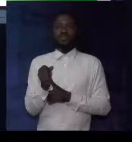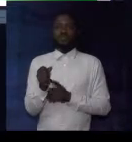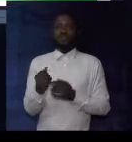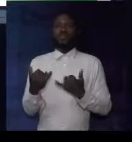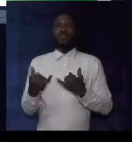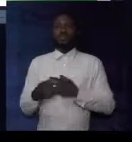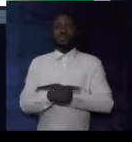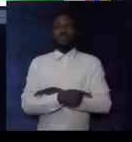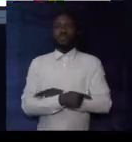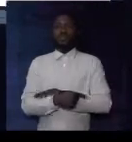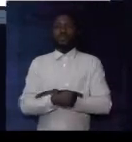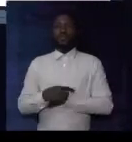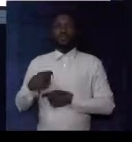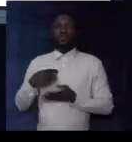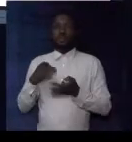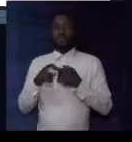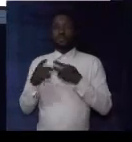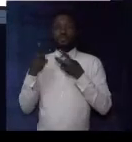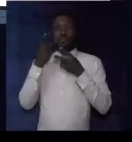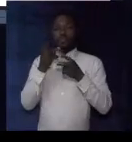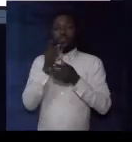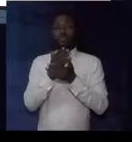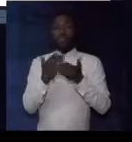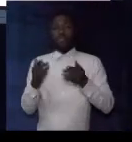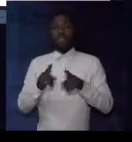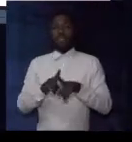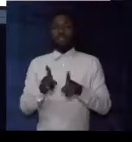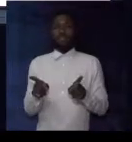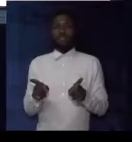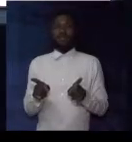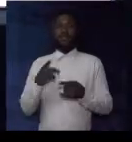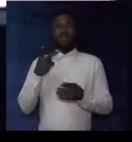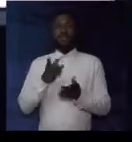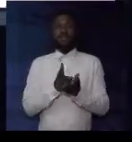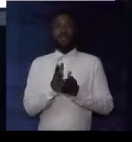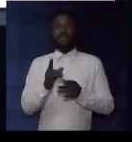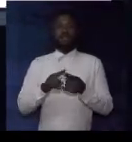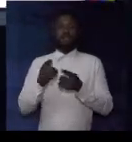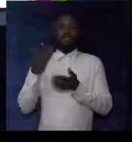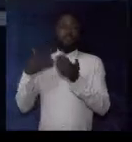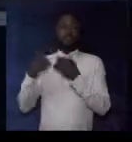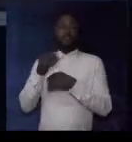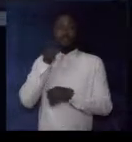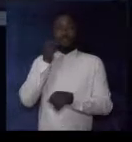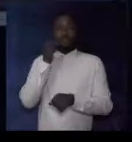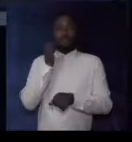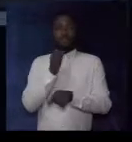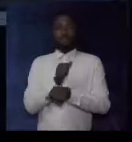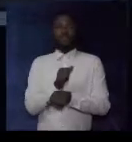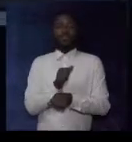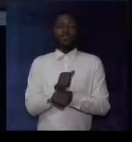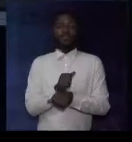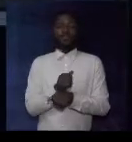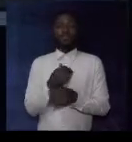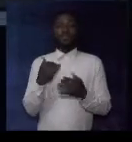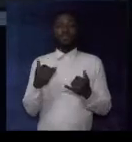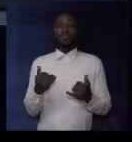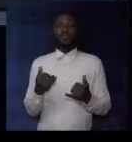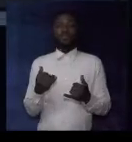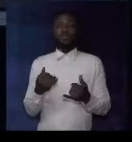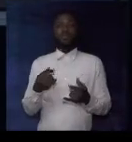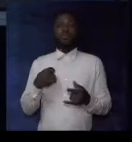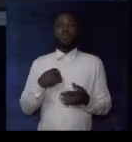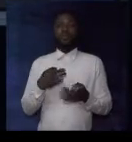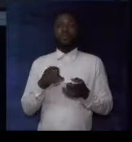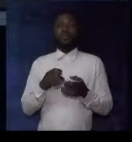words. Today, we'll look at something different. First, we will look at the correction to the previous assignment, as is our